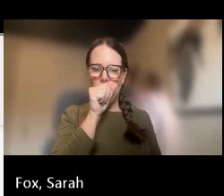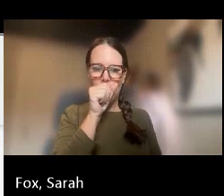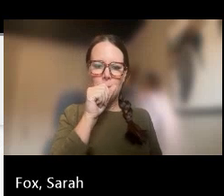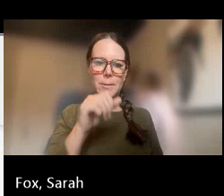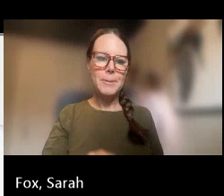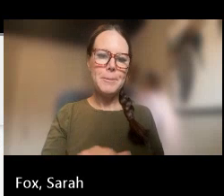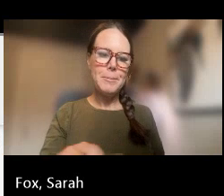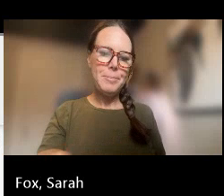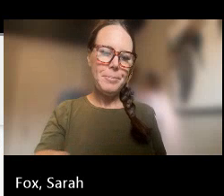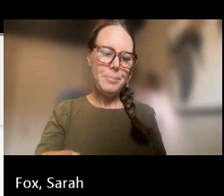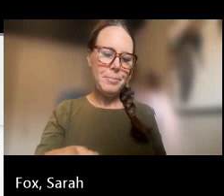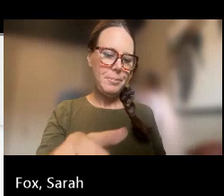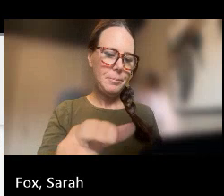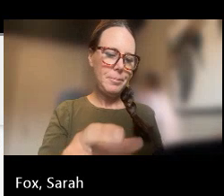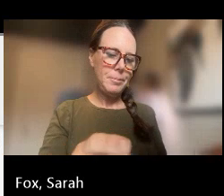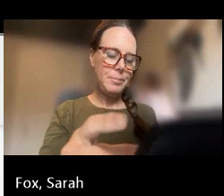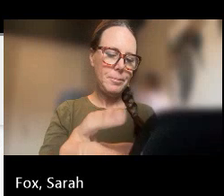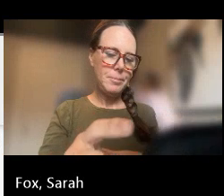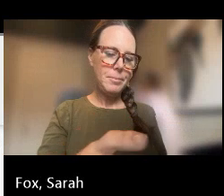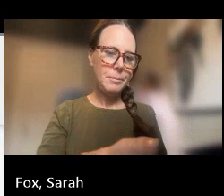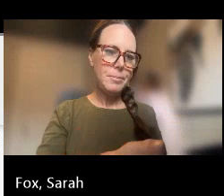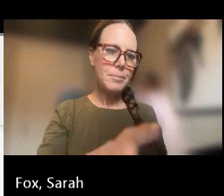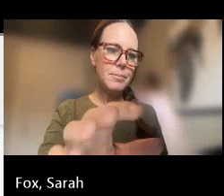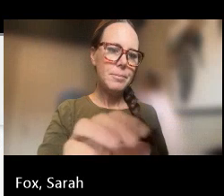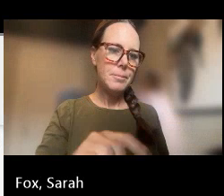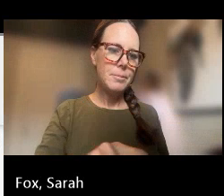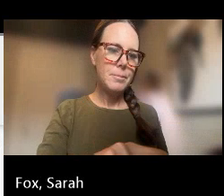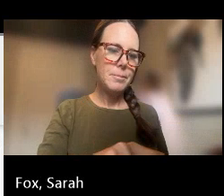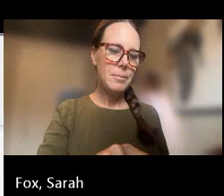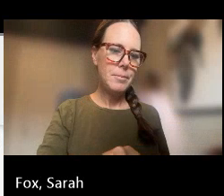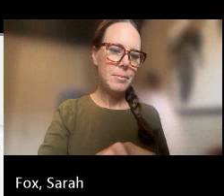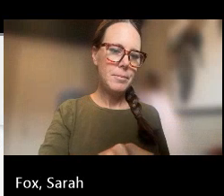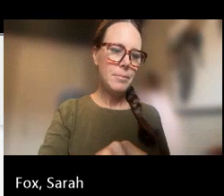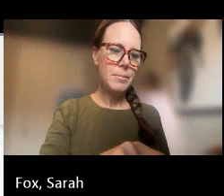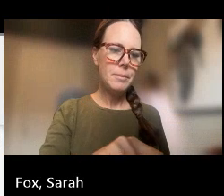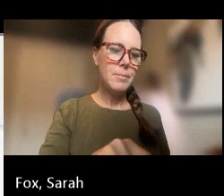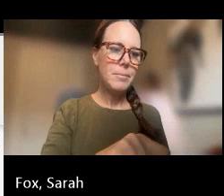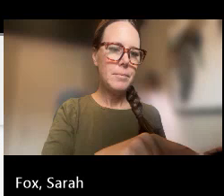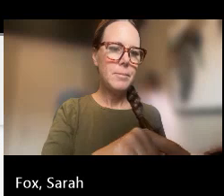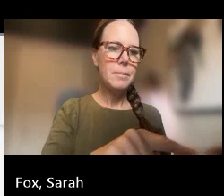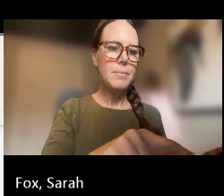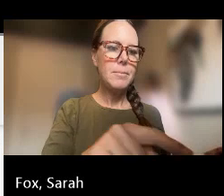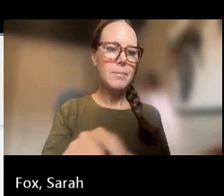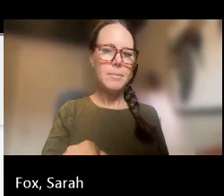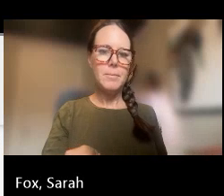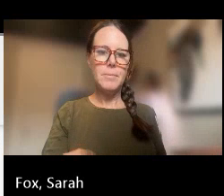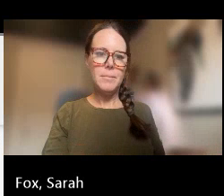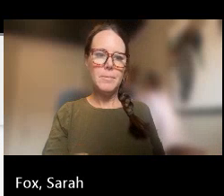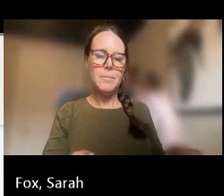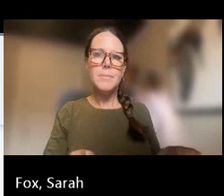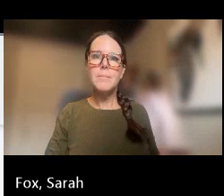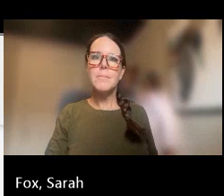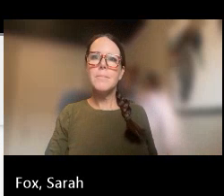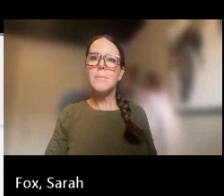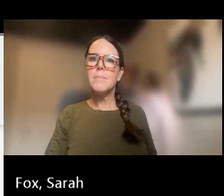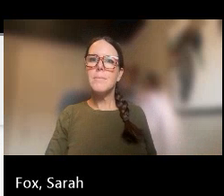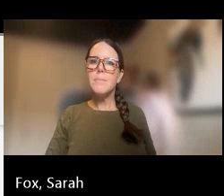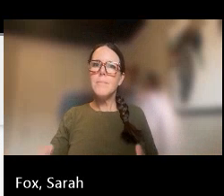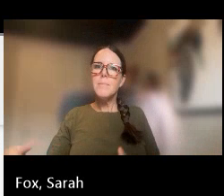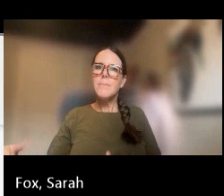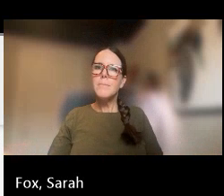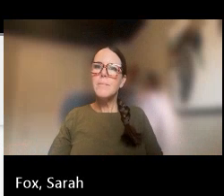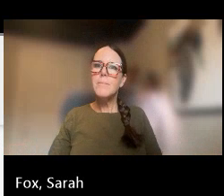today. For those, many of you already know who I am, but if you don't, I am the special event permitting manager for the city of Vancouver. My main